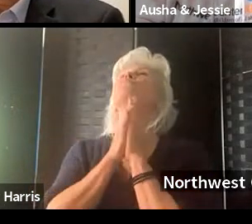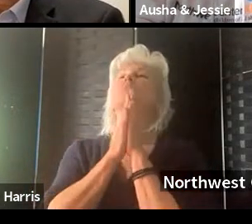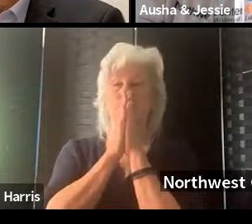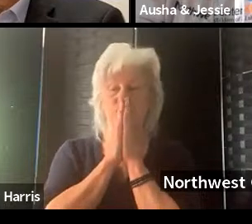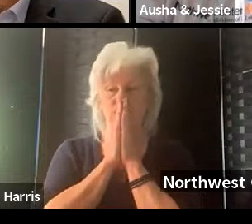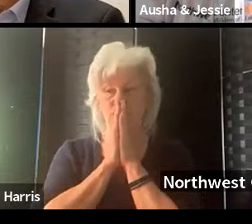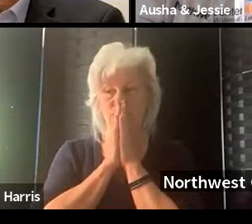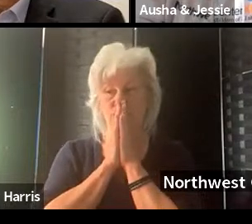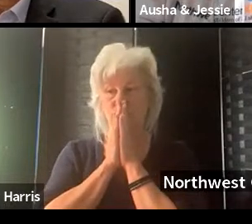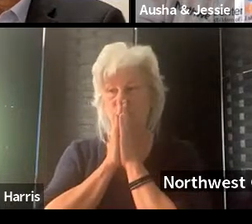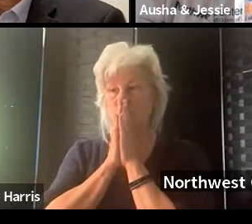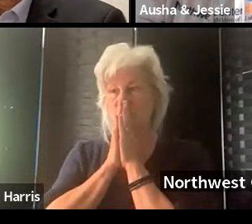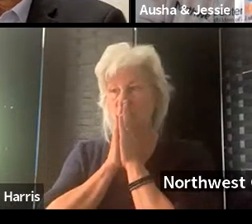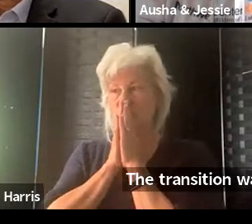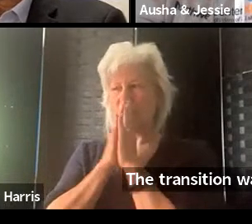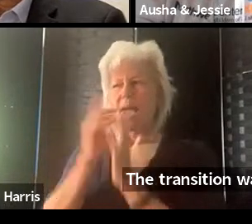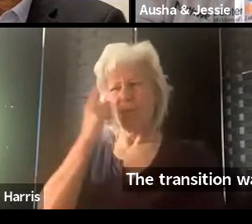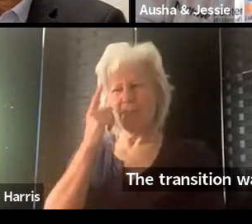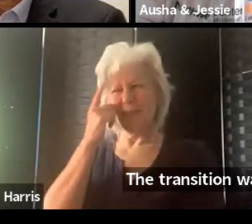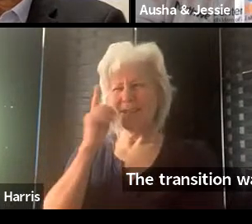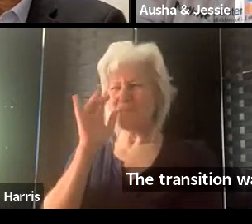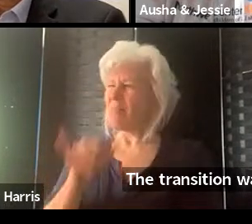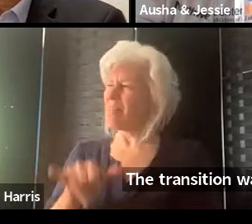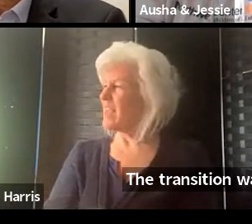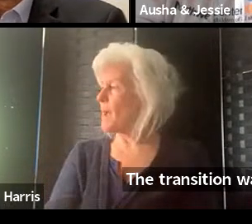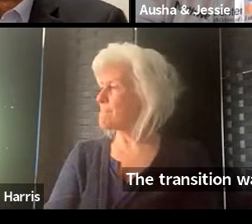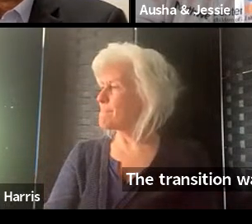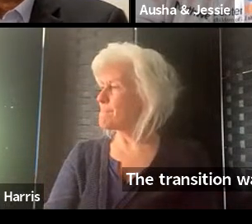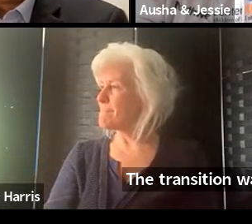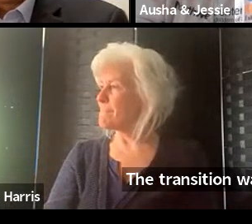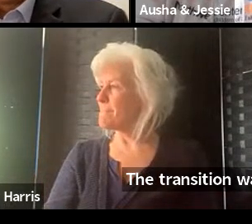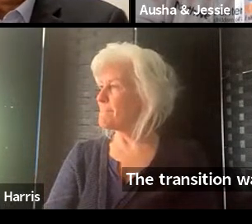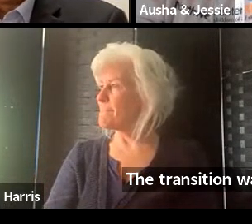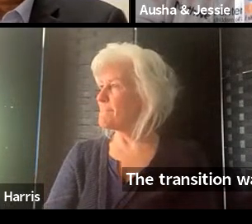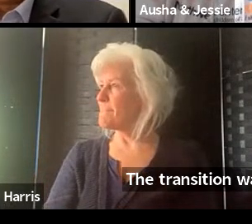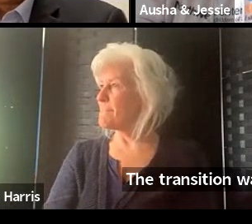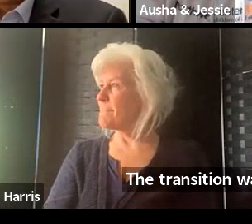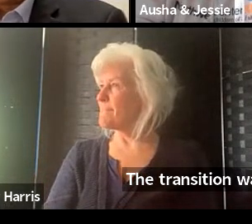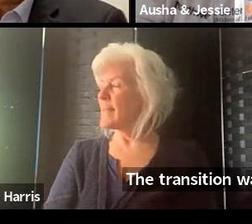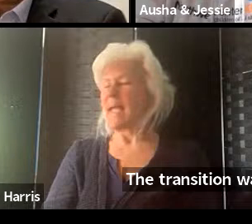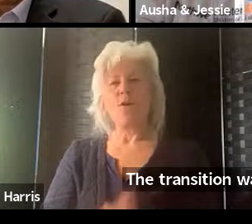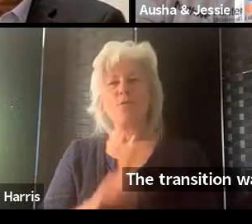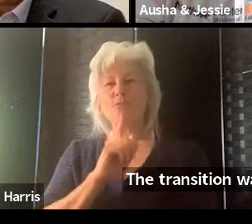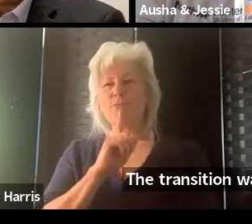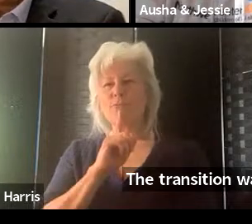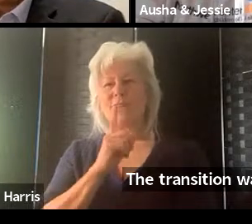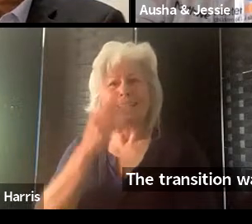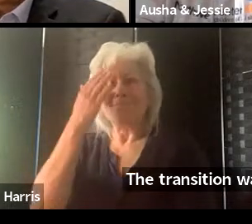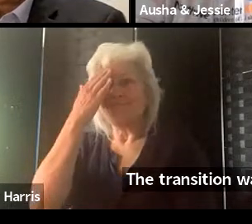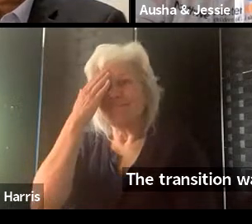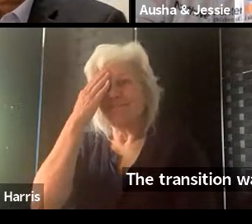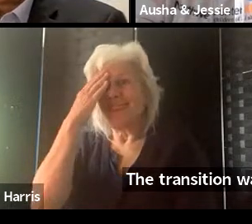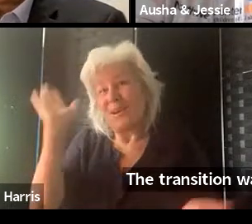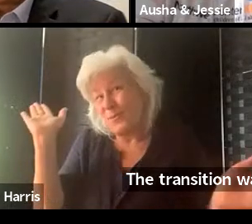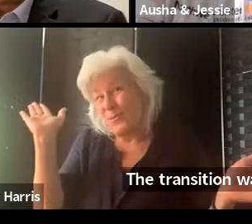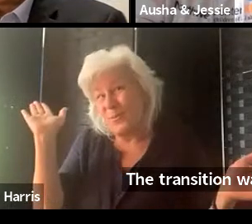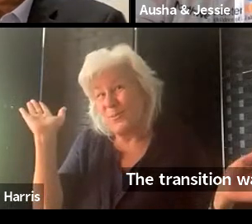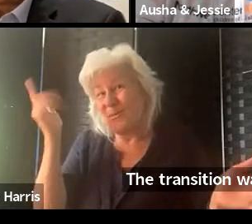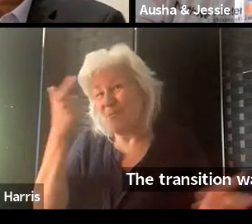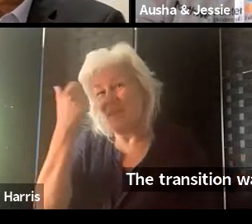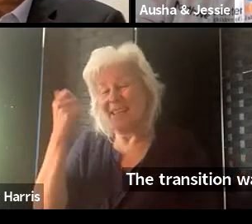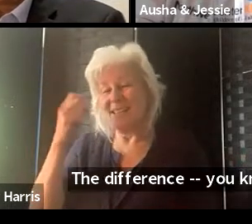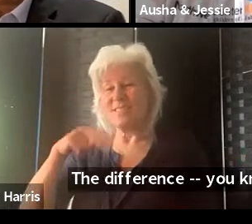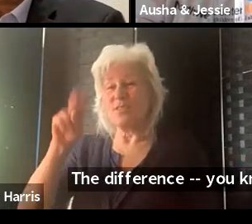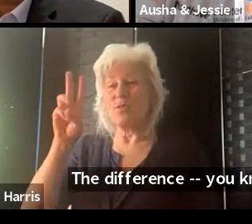I was thinking about that, and honestly, I don't really know, because